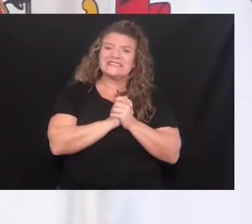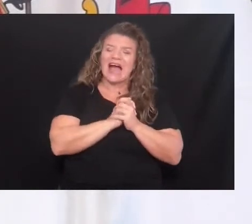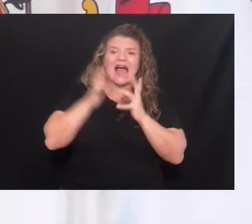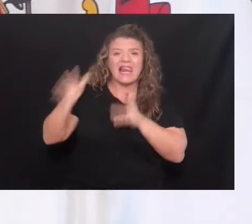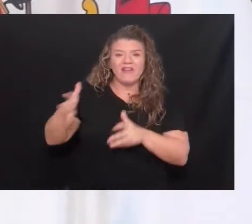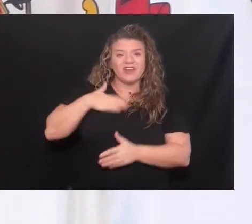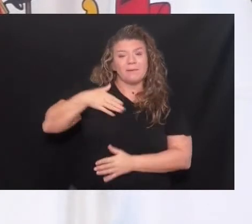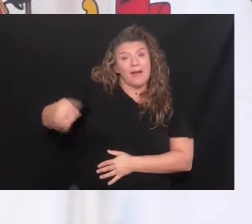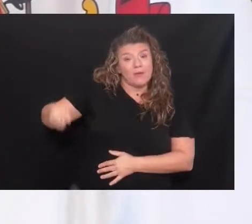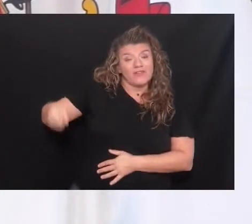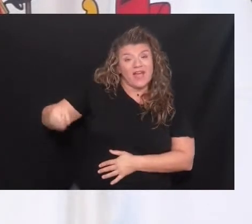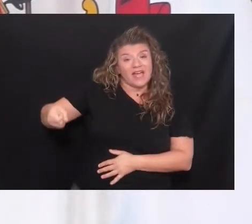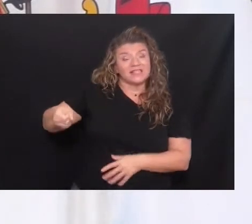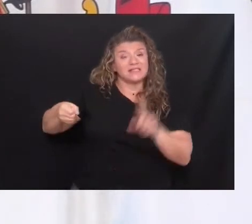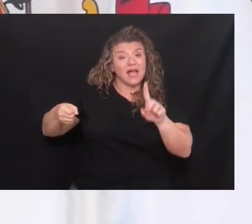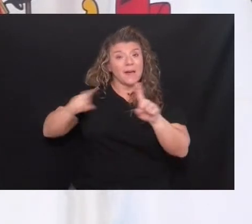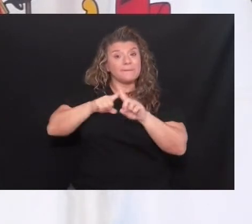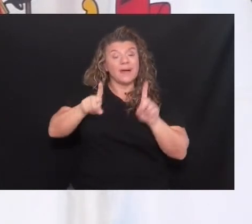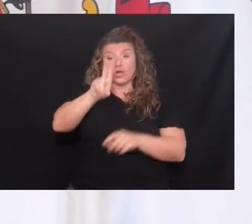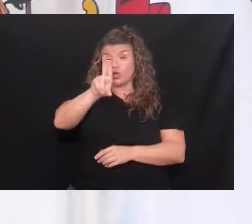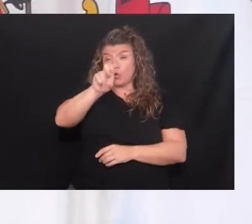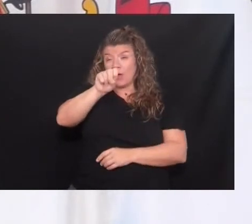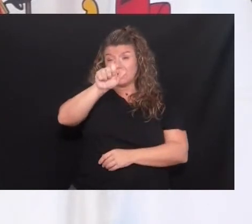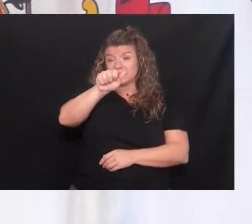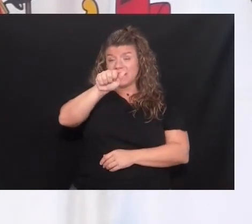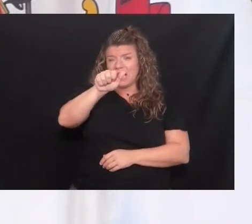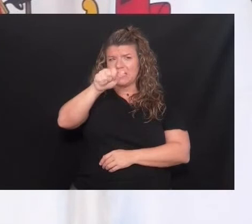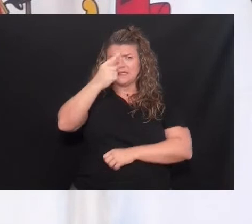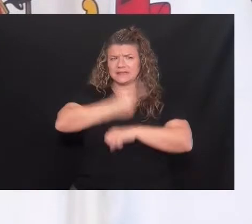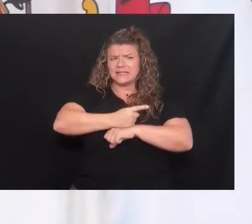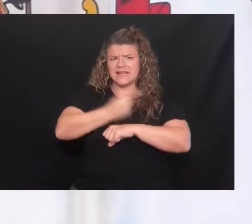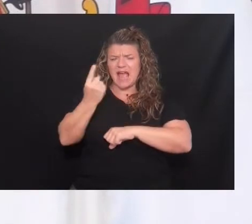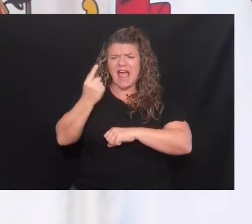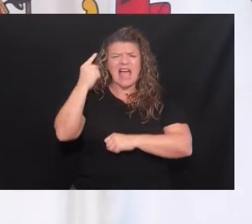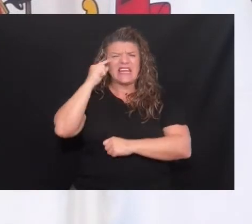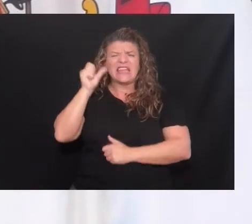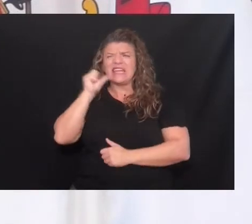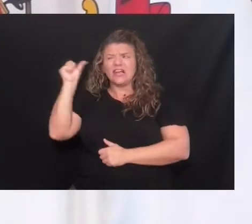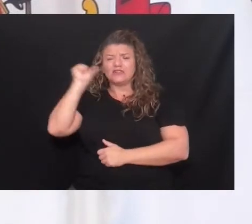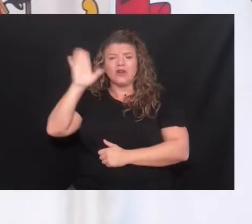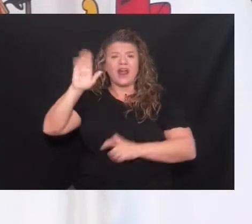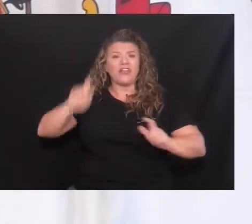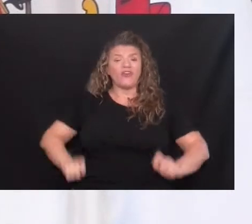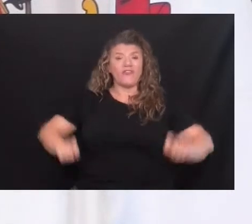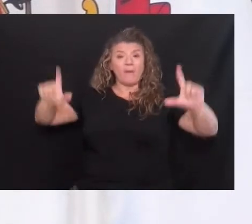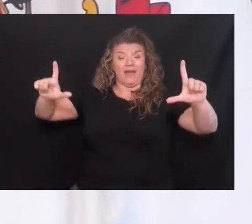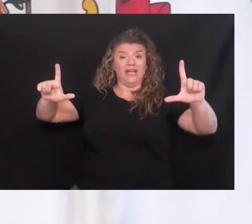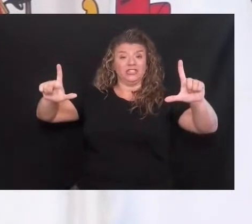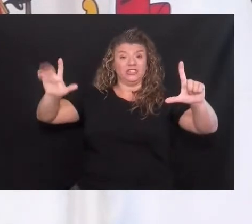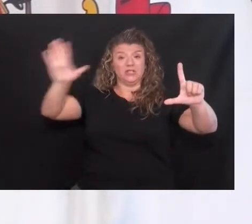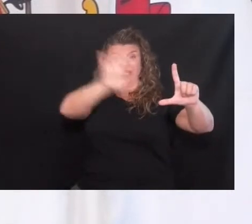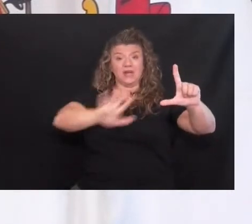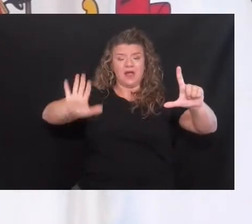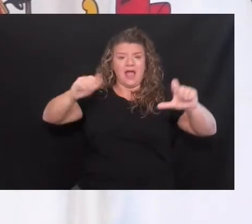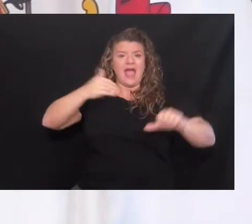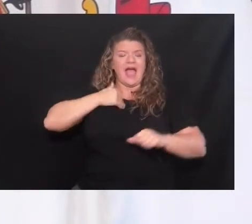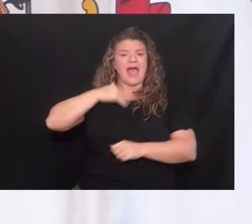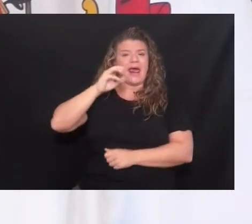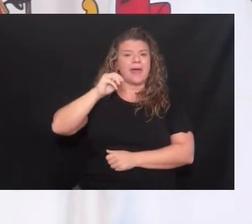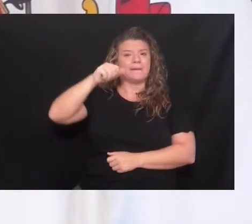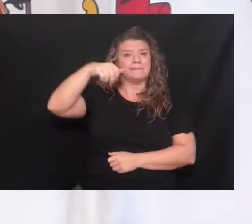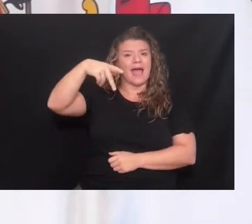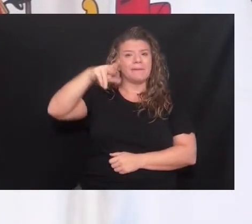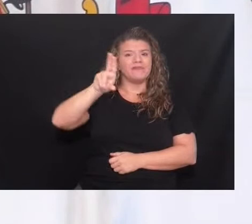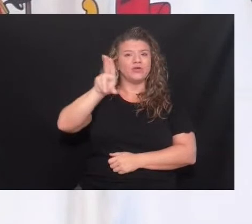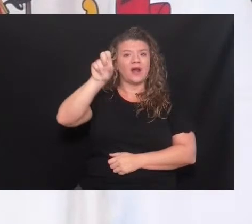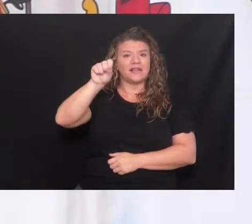briefcase. But USA Today, yesterday, I think, on the front page of USA Today, they had a big map of the entire United